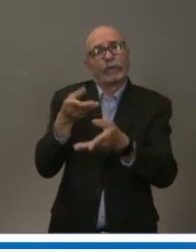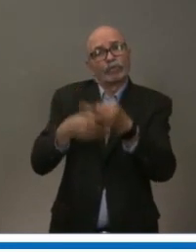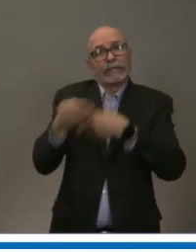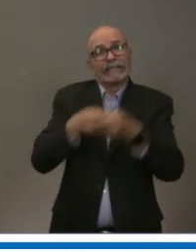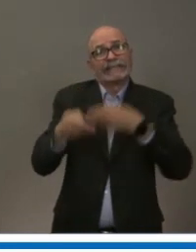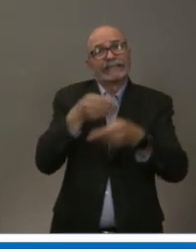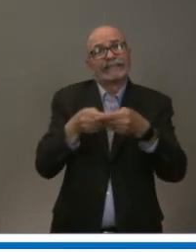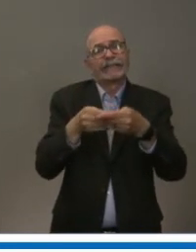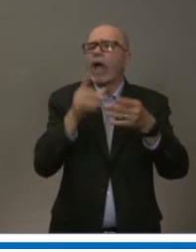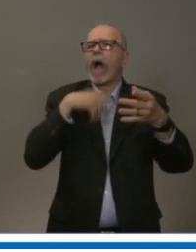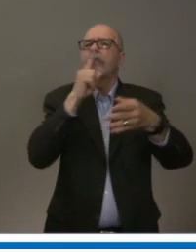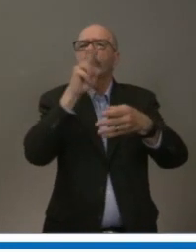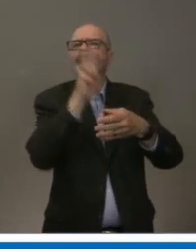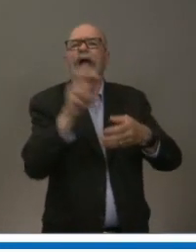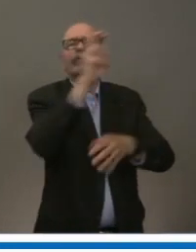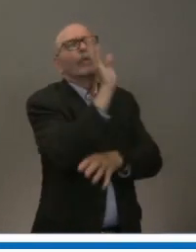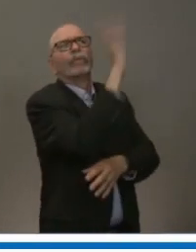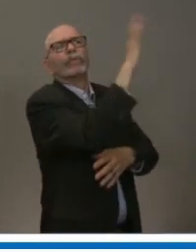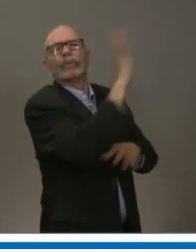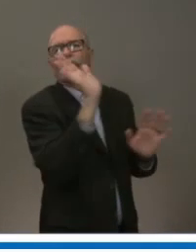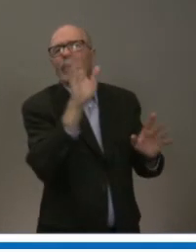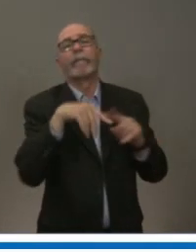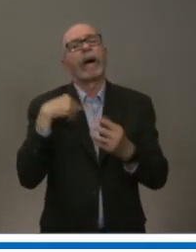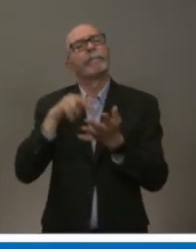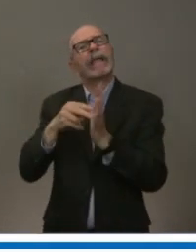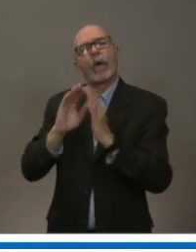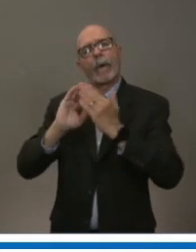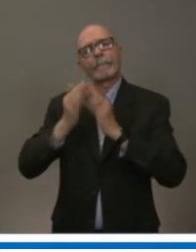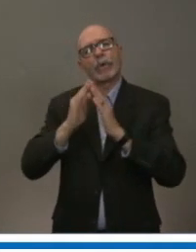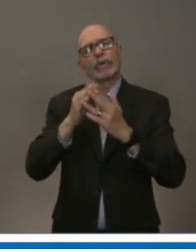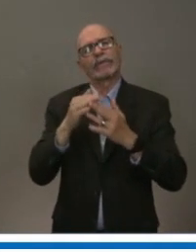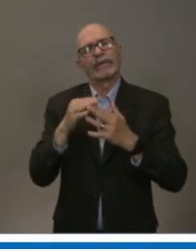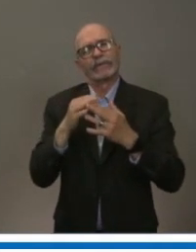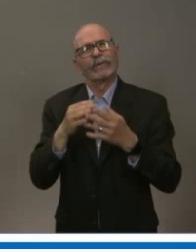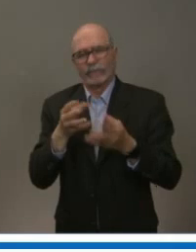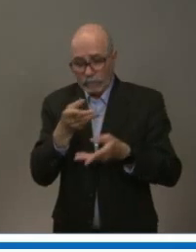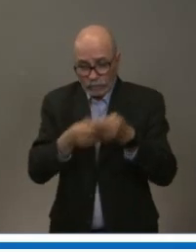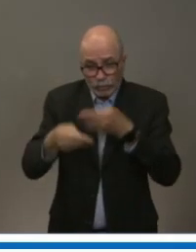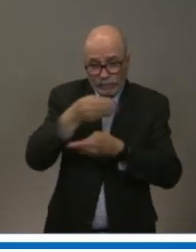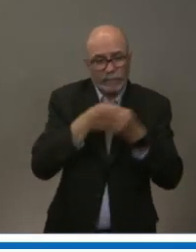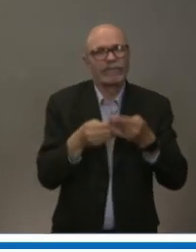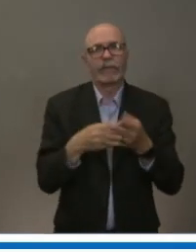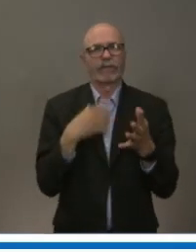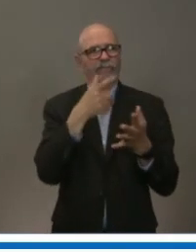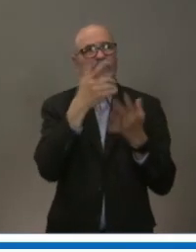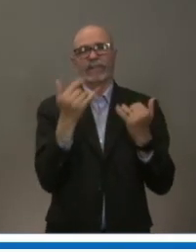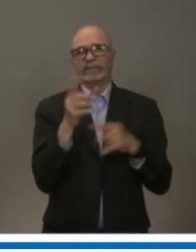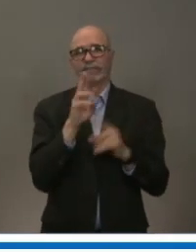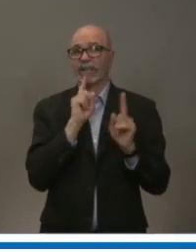that breakdown. What I have is the breakdown historically of all our cases, and it remains about 10% of those. So